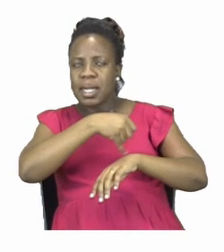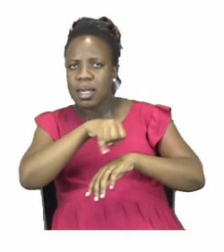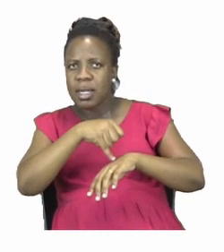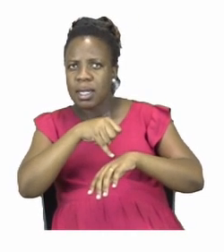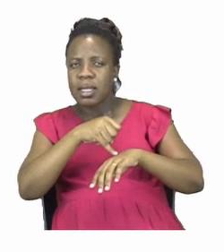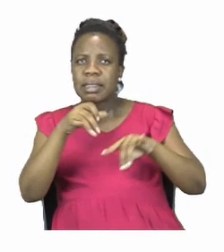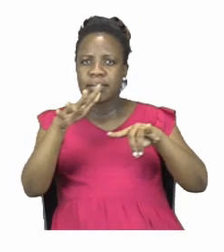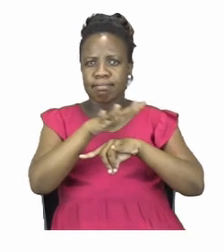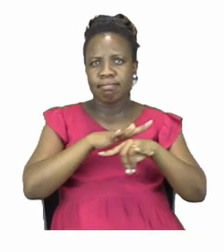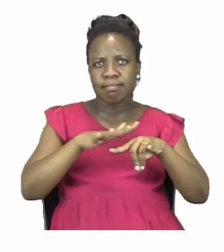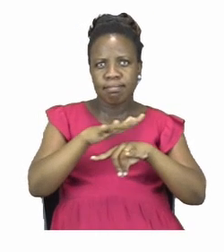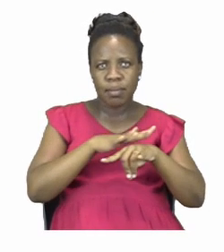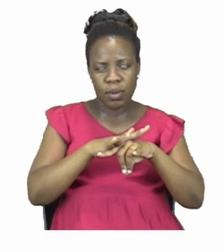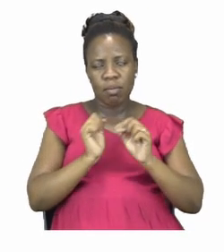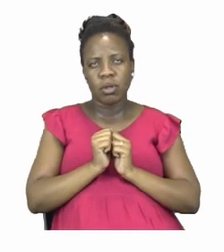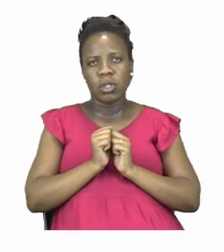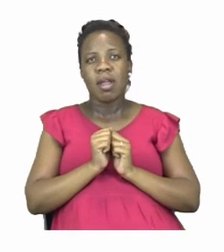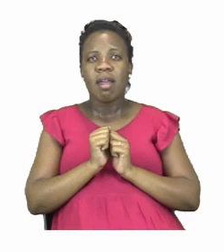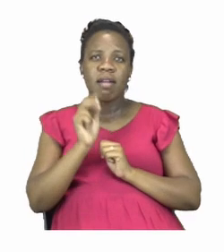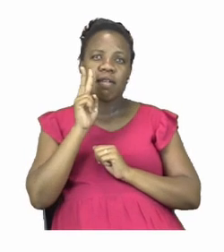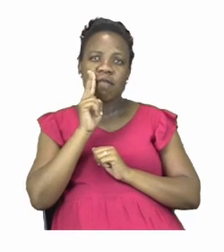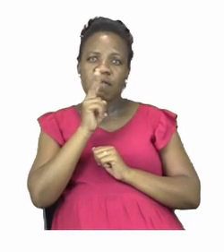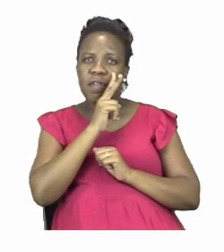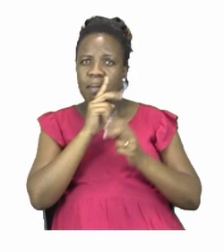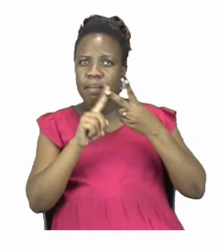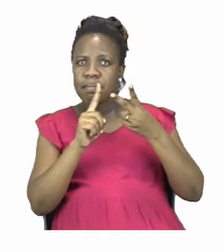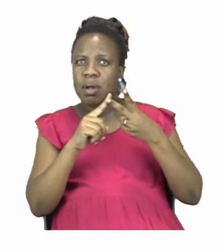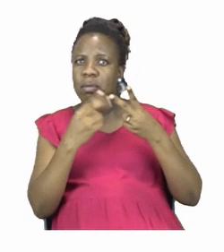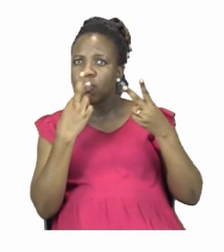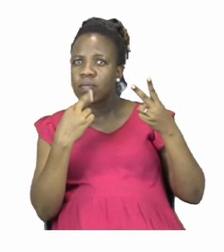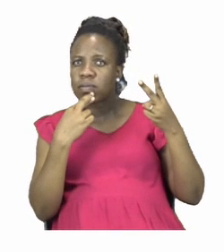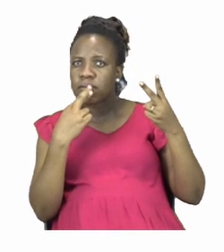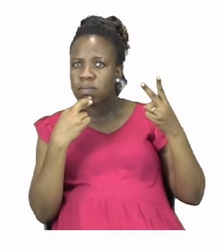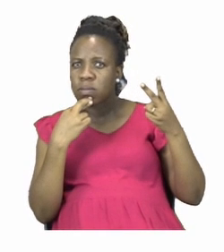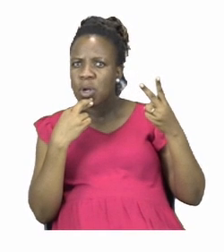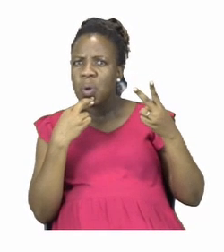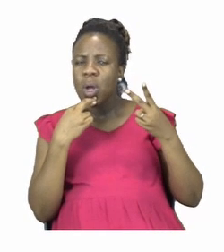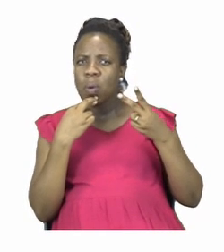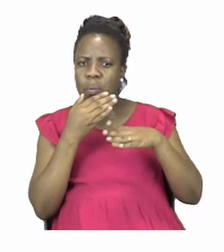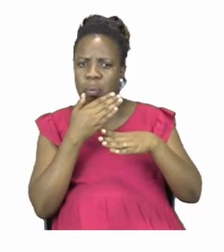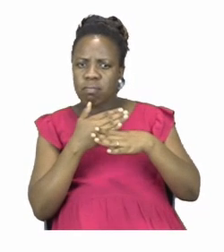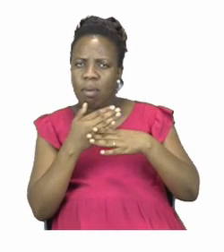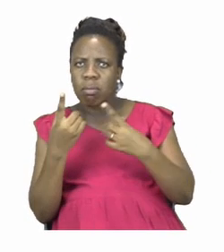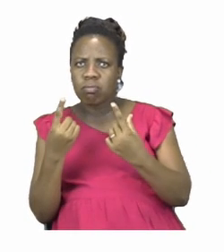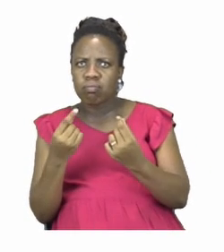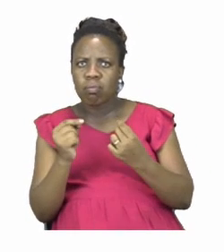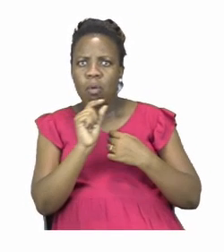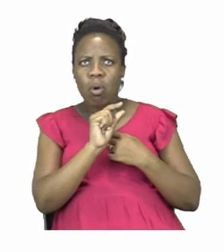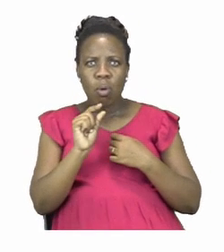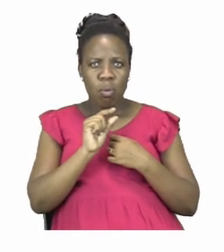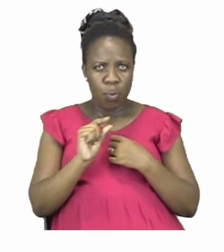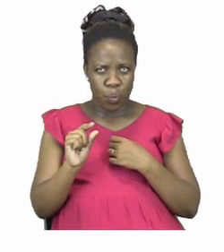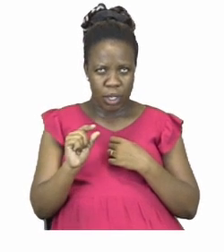a doing word from the words in the word bank. And then you also have to find an